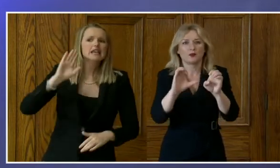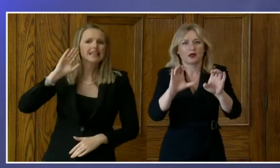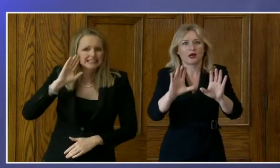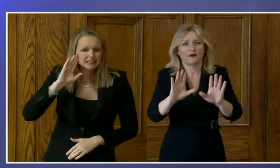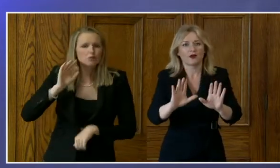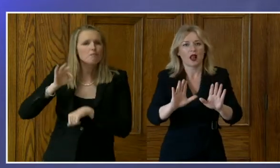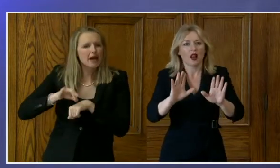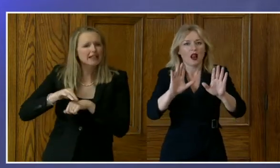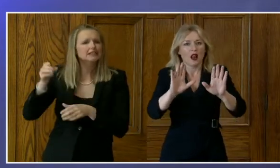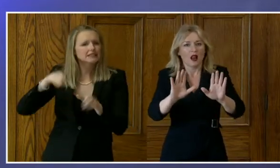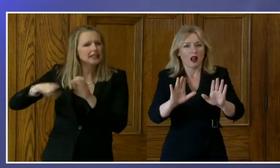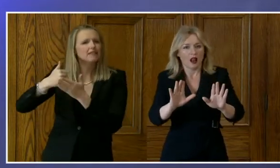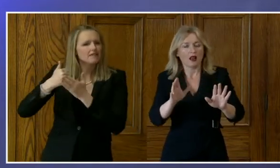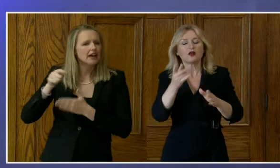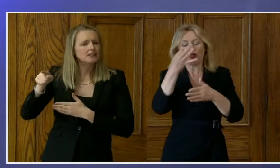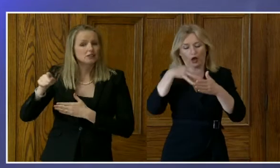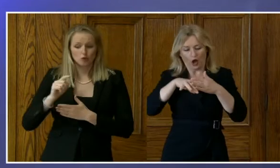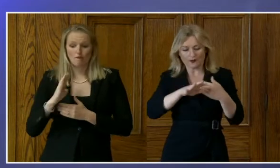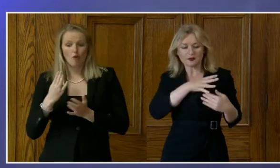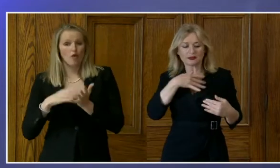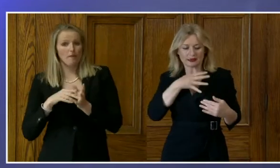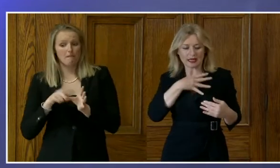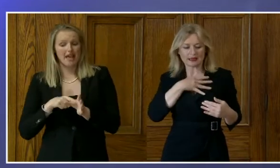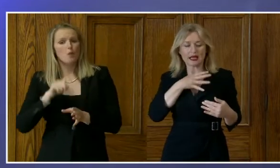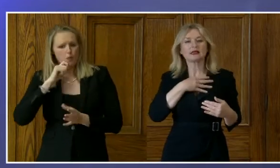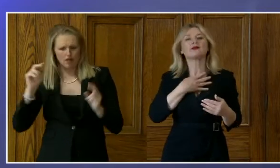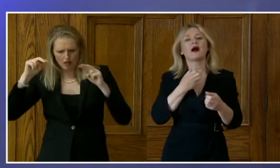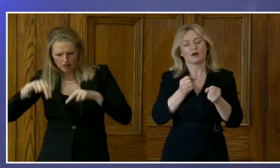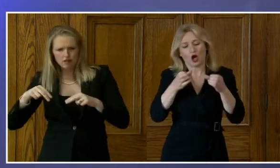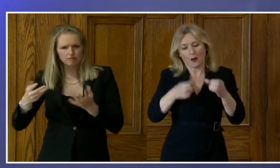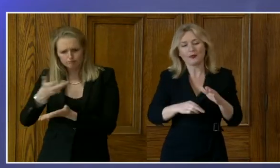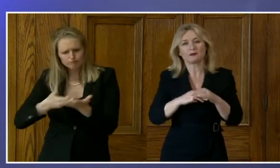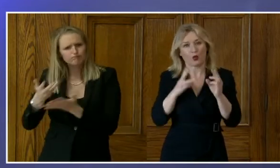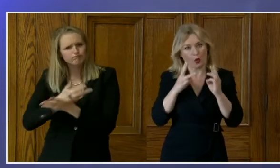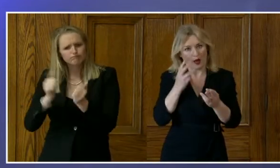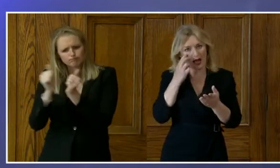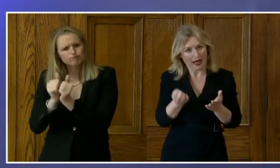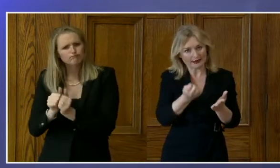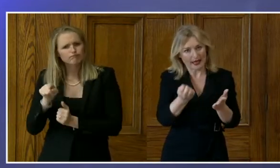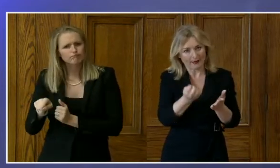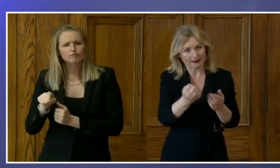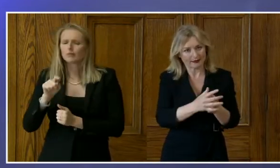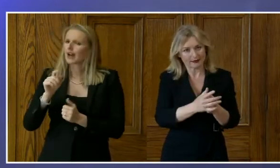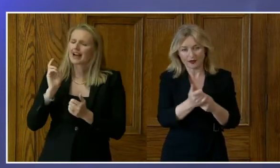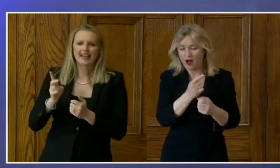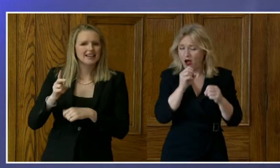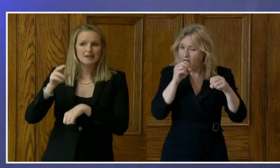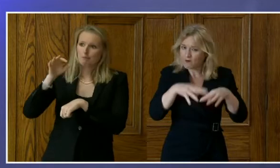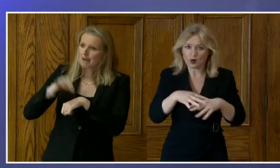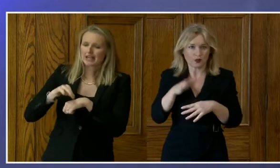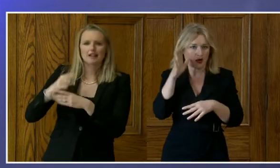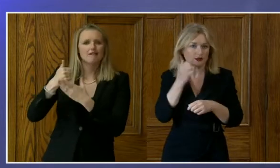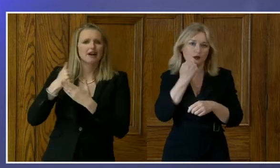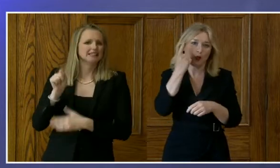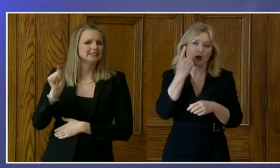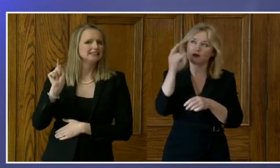given a commitment that we will look at that. That will be in week beginning the 4th. That will be very much led by the medical and scientific advice. And